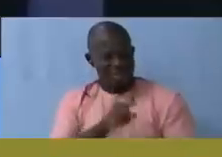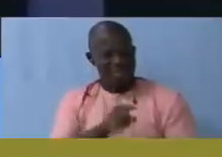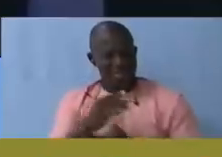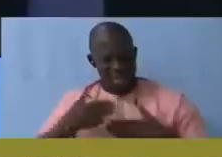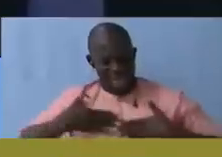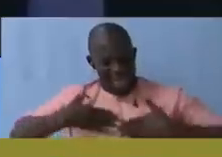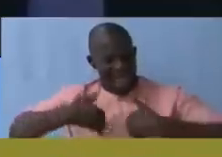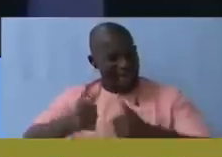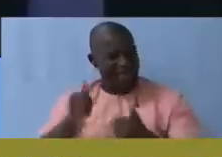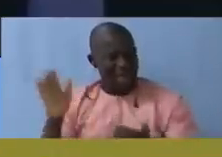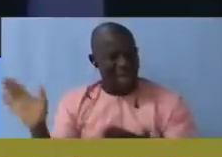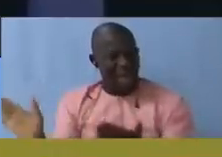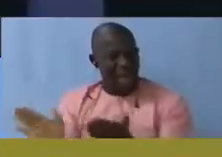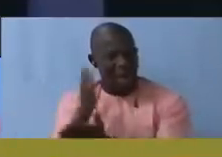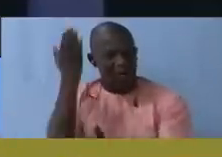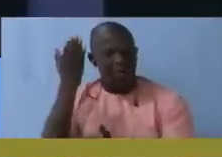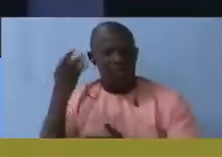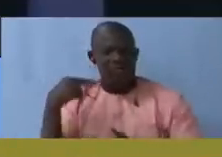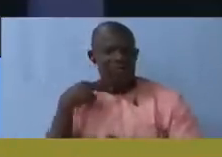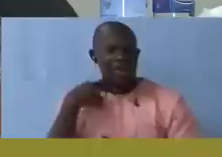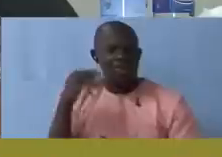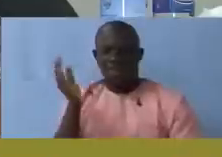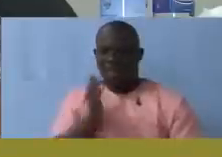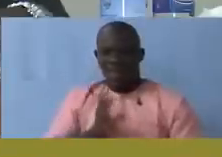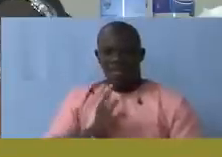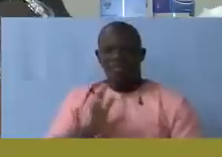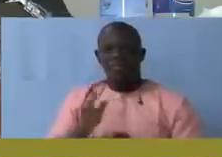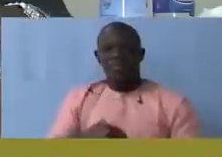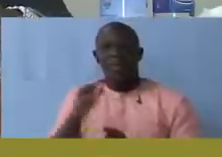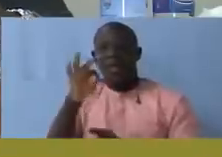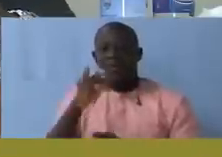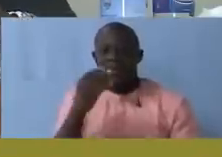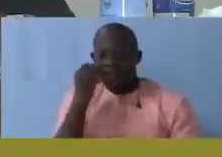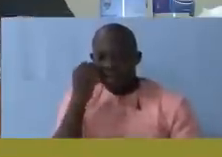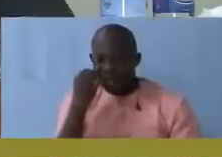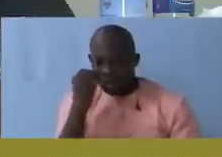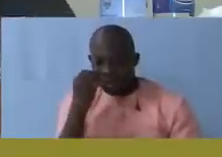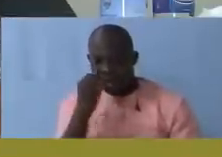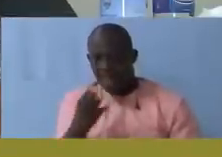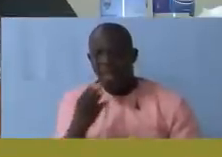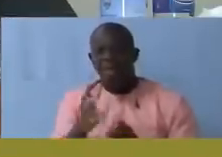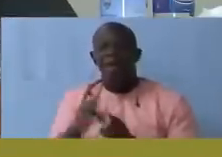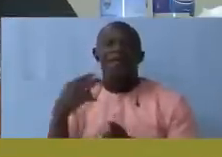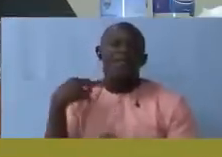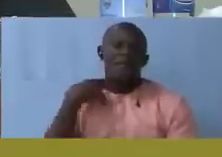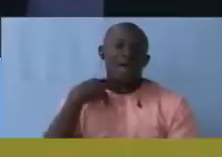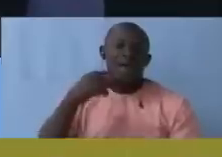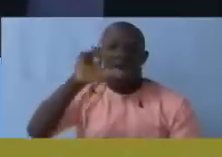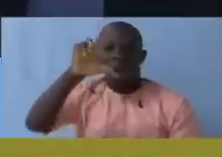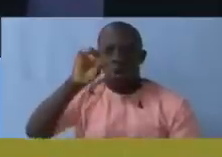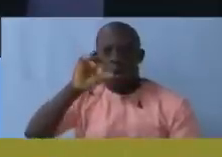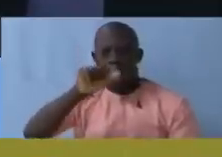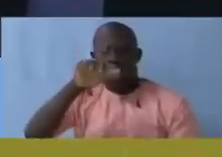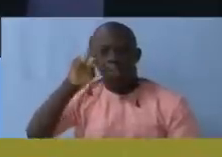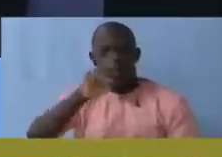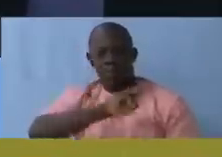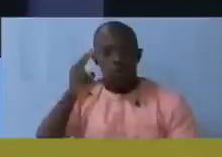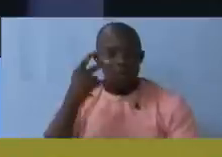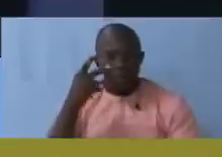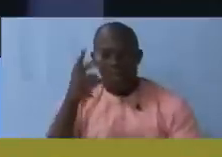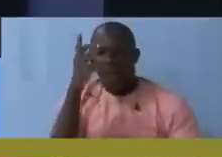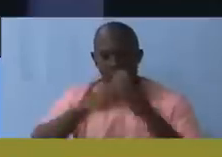mean it is eradicated. And what did Dr. Mbow say about that? I think that's the time they will continue.